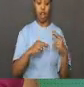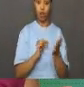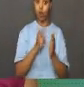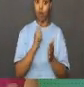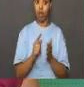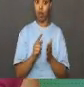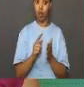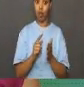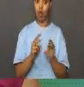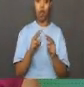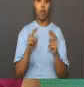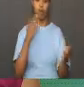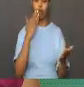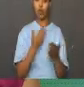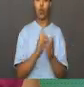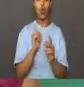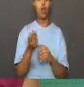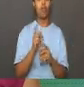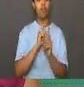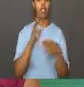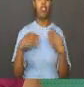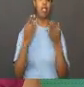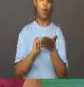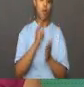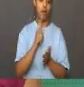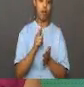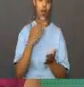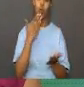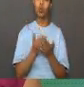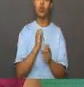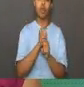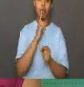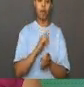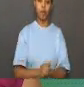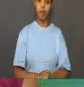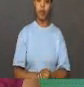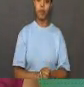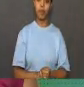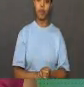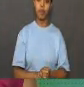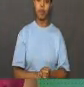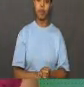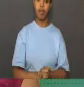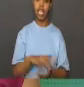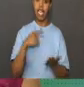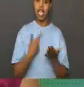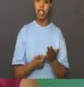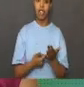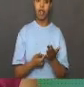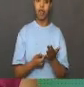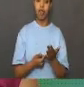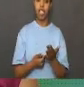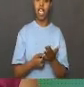reactions, then you answered correctly. Well done. At the end of